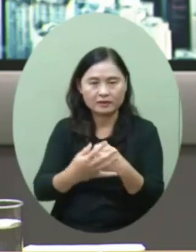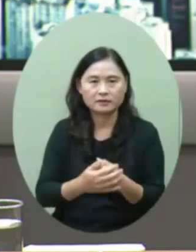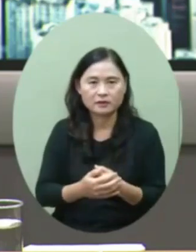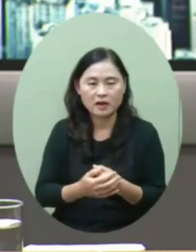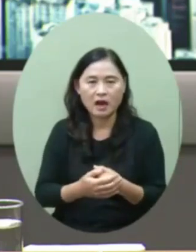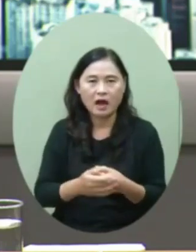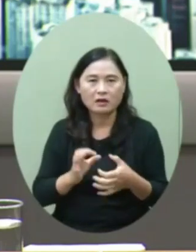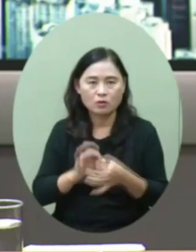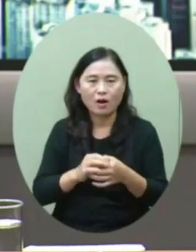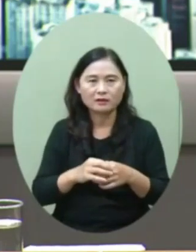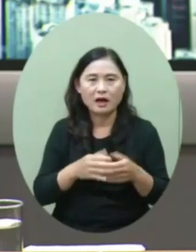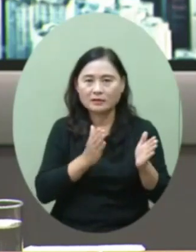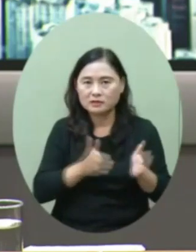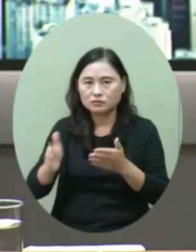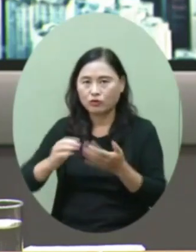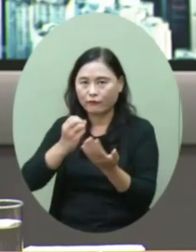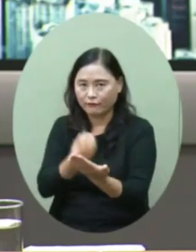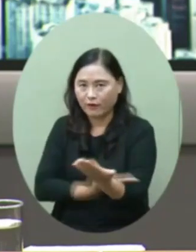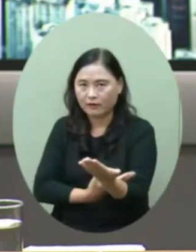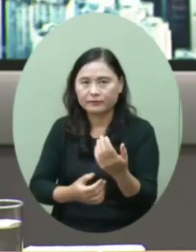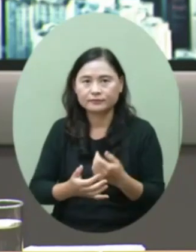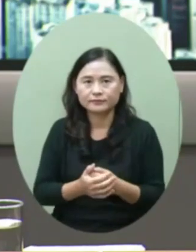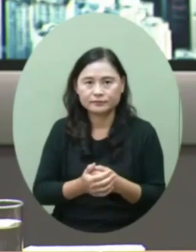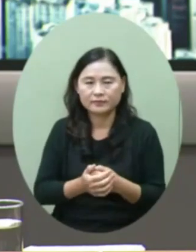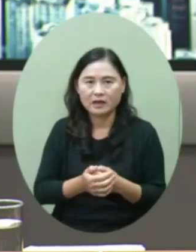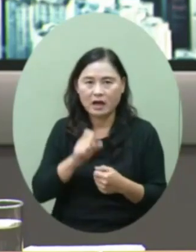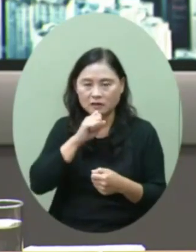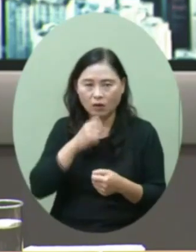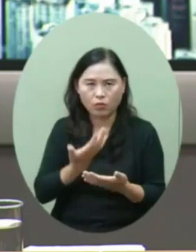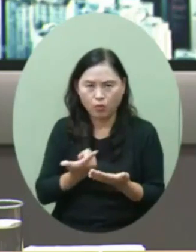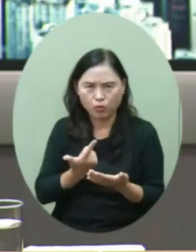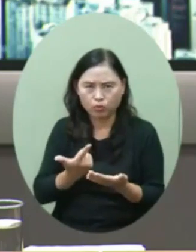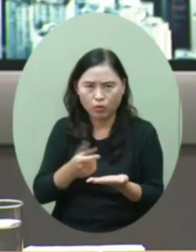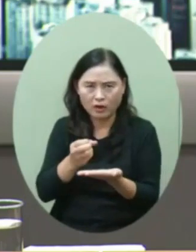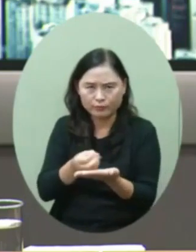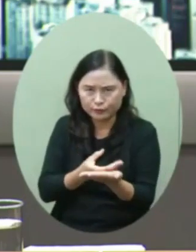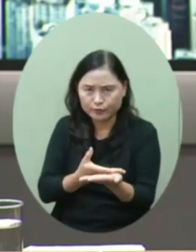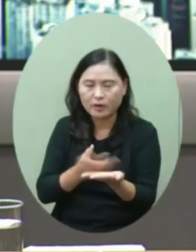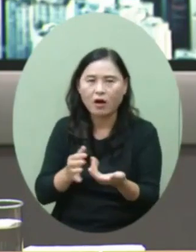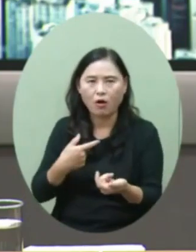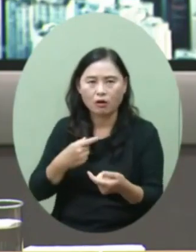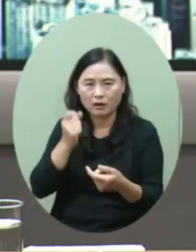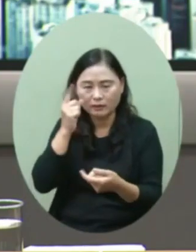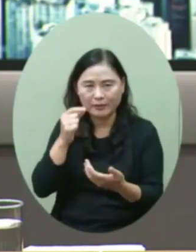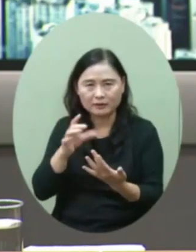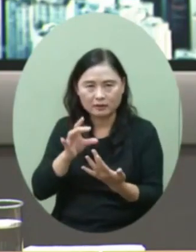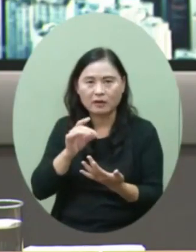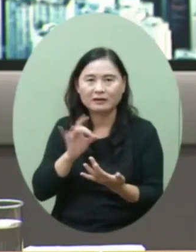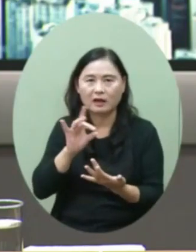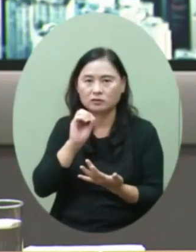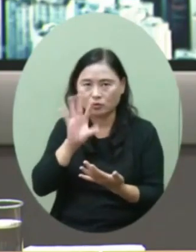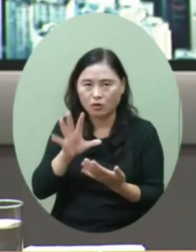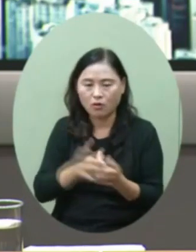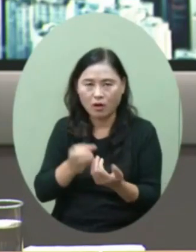Chapter 4 is the procedural law. Under this part,